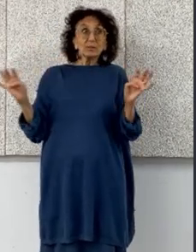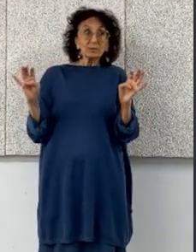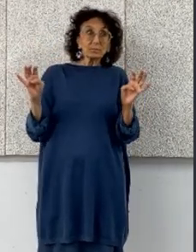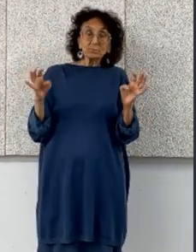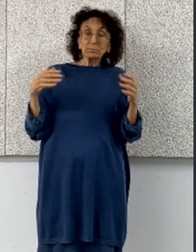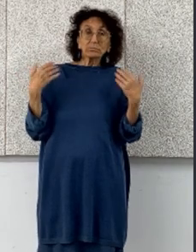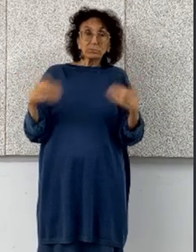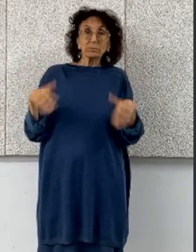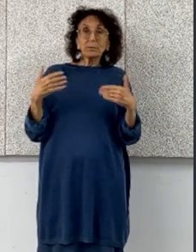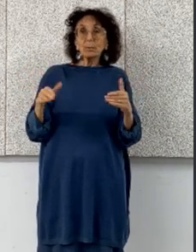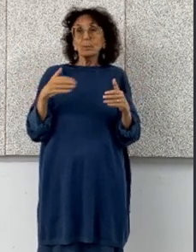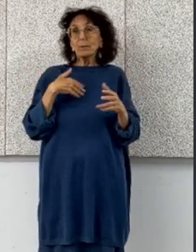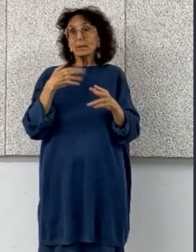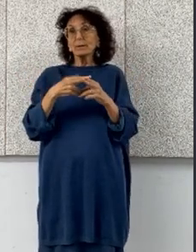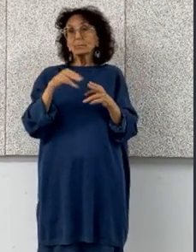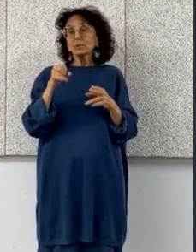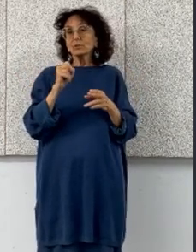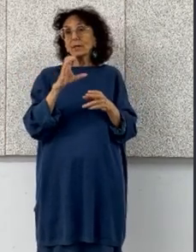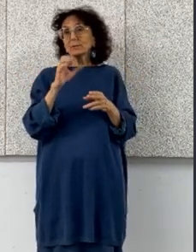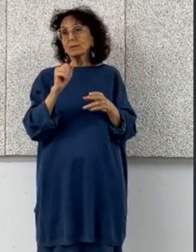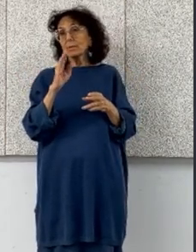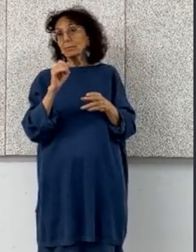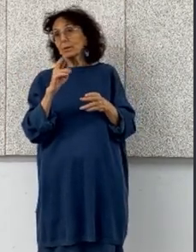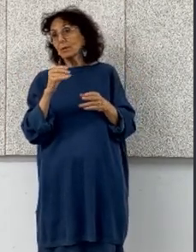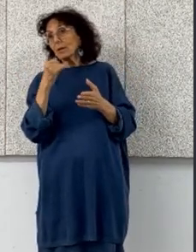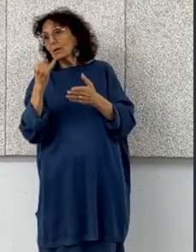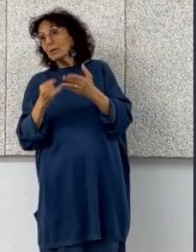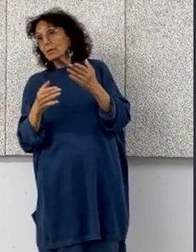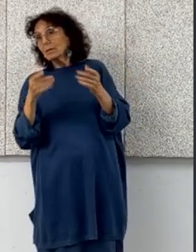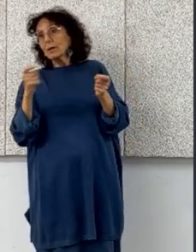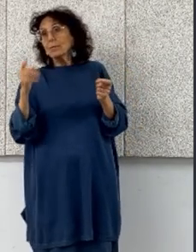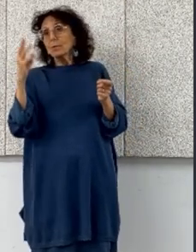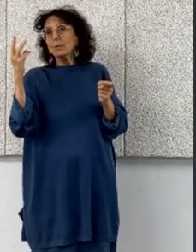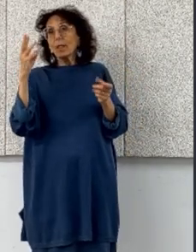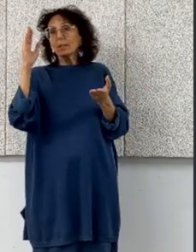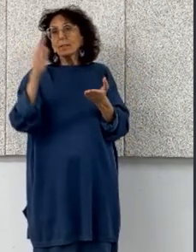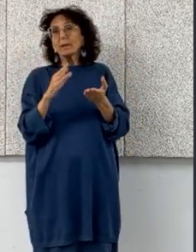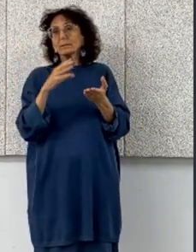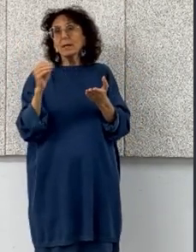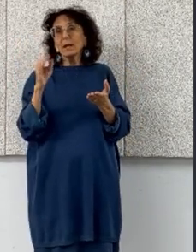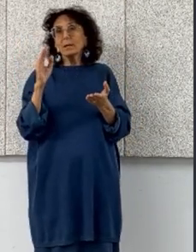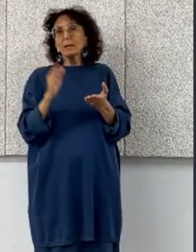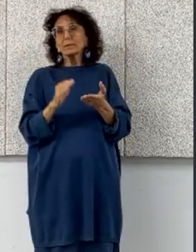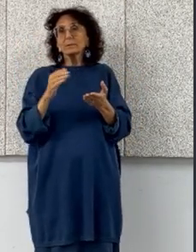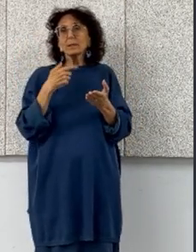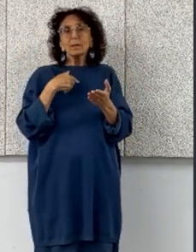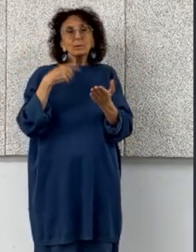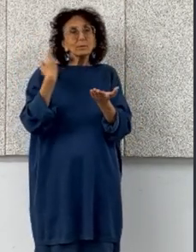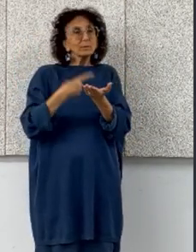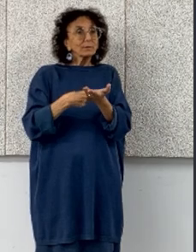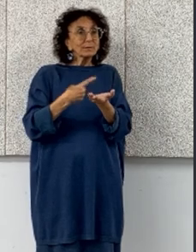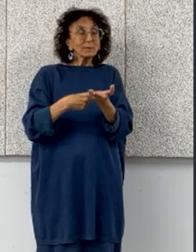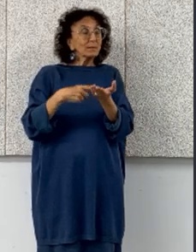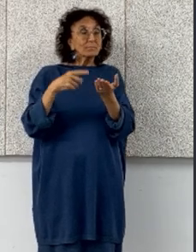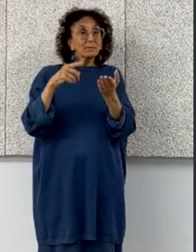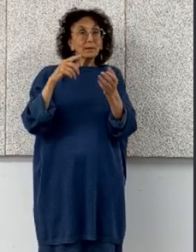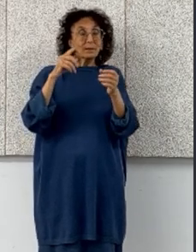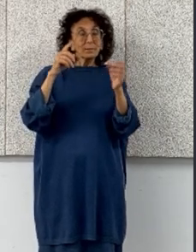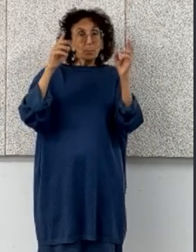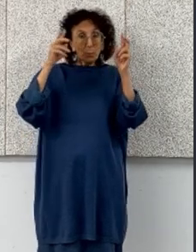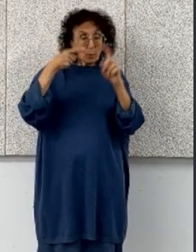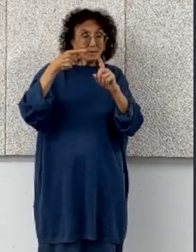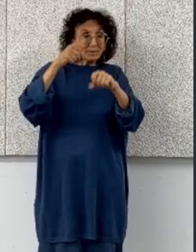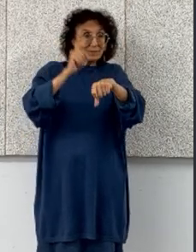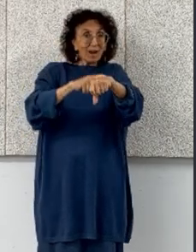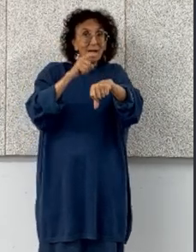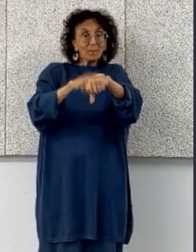fierce. I'm Jessica Burr, I'm the artistic director of Blessed Unrest, and addressing time is just, that's the thing